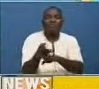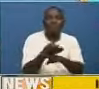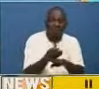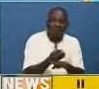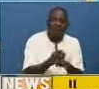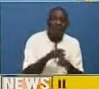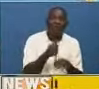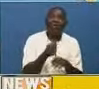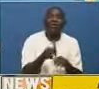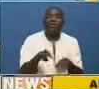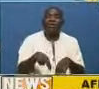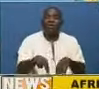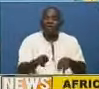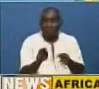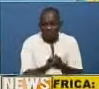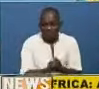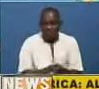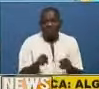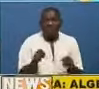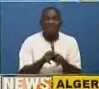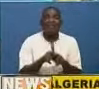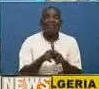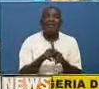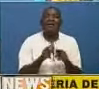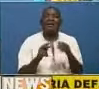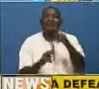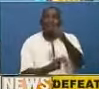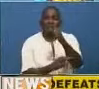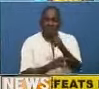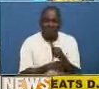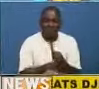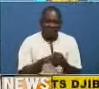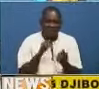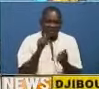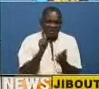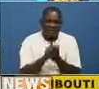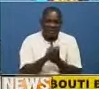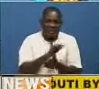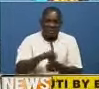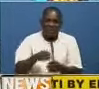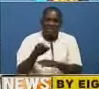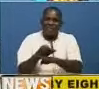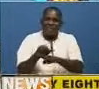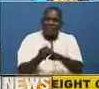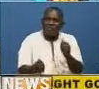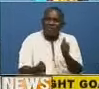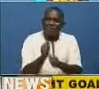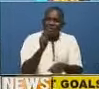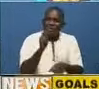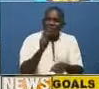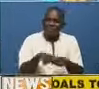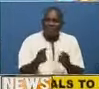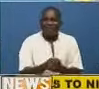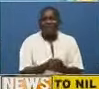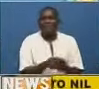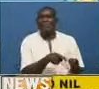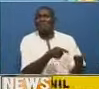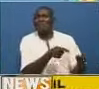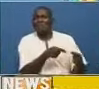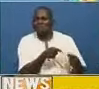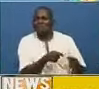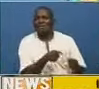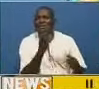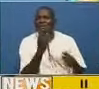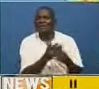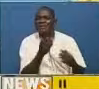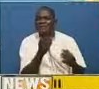or major pedestrian walkways and on footbridges. These child beggars usually tag at pedestrians,